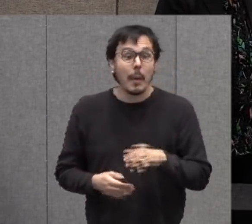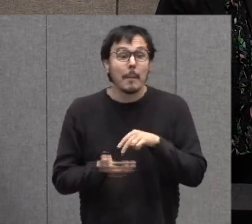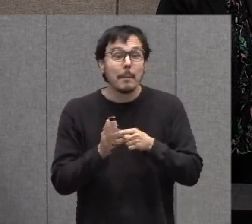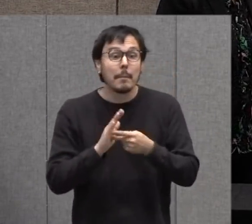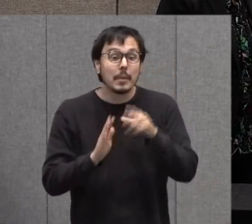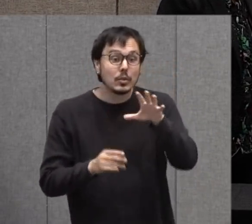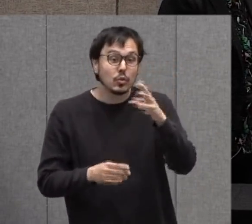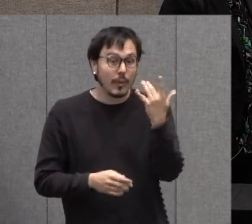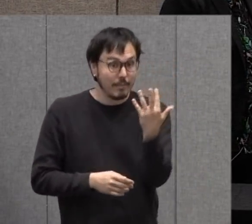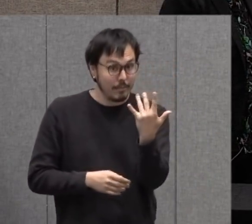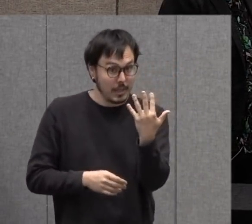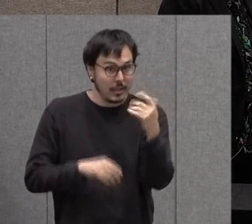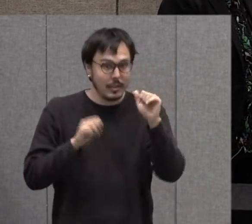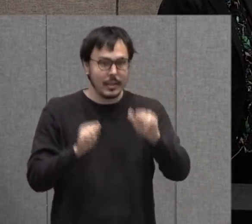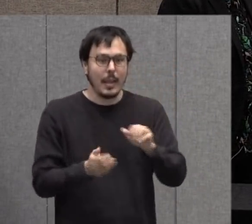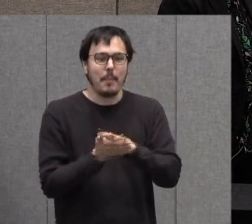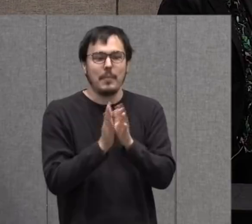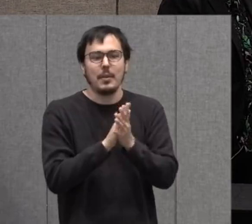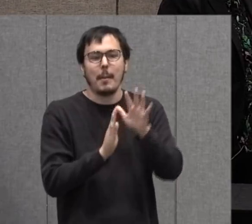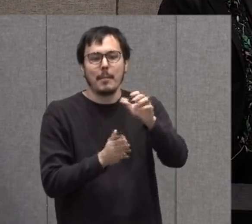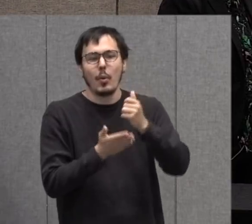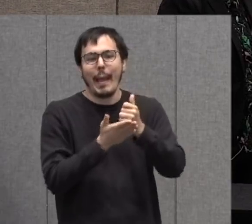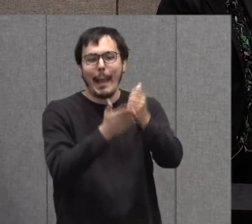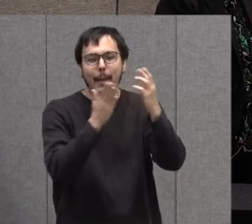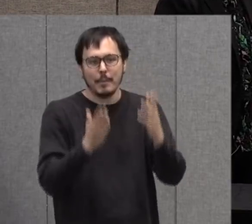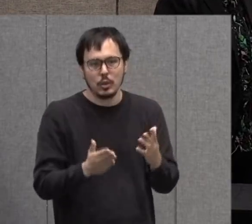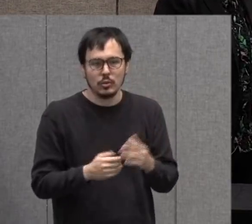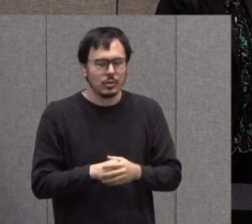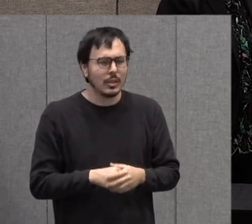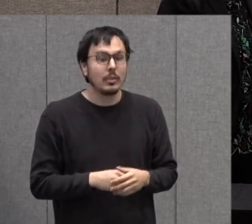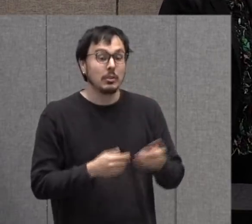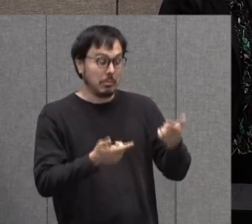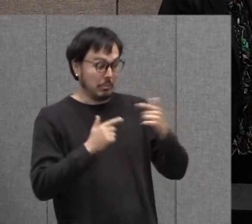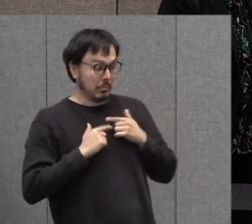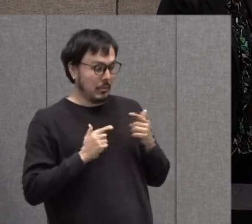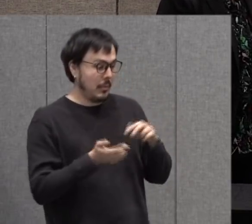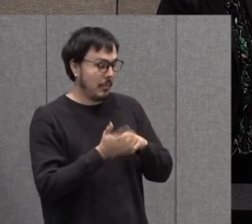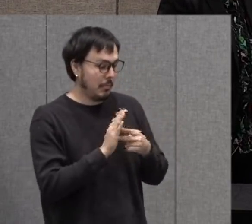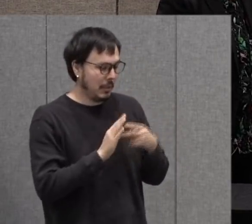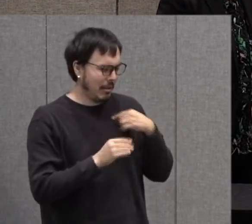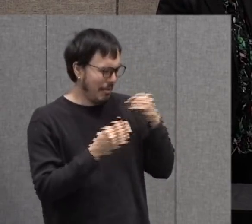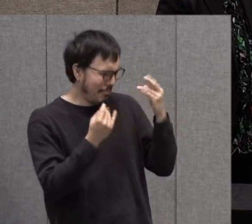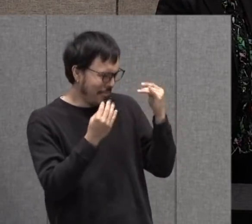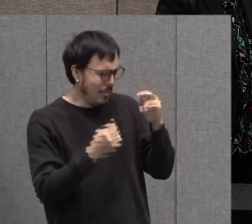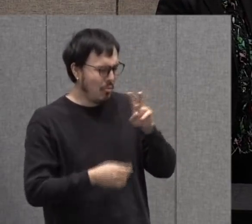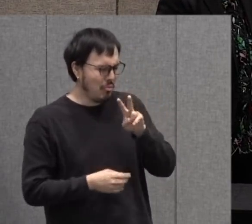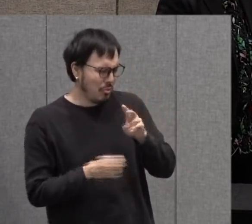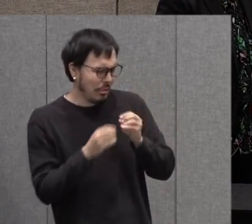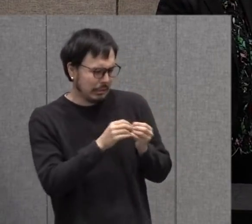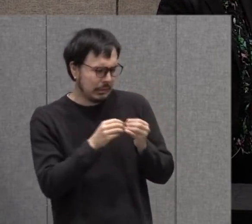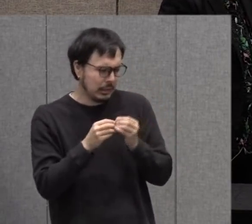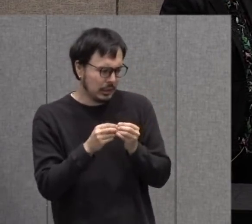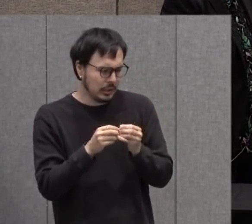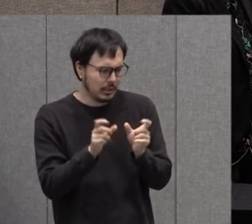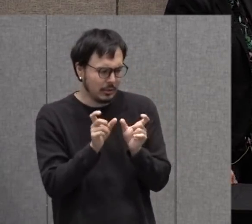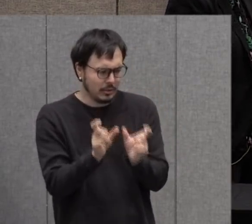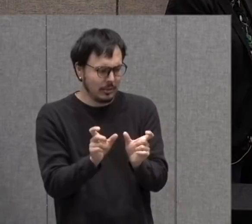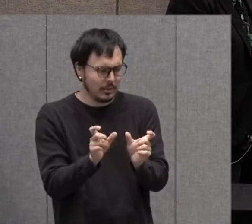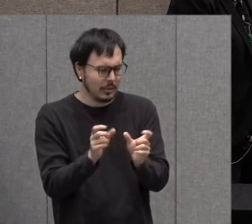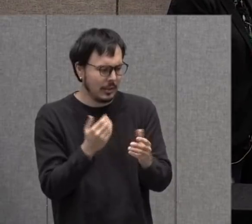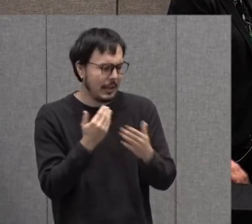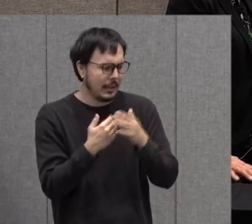right? Okay, my turn, right? I come up with a 2-digit number. 2 digits is 2 numbers right beside each other.